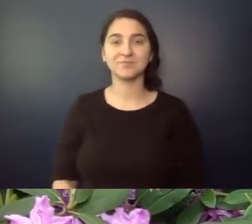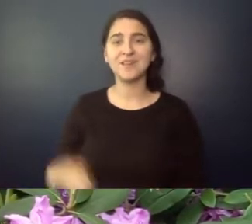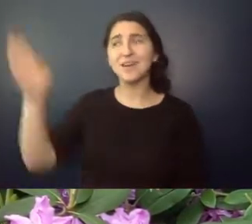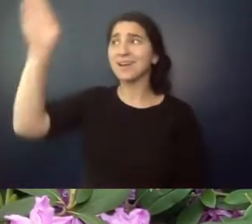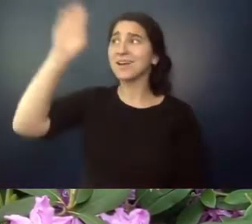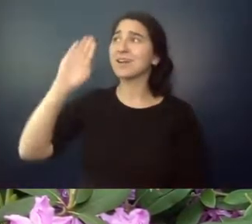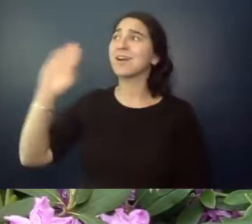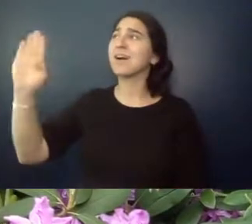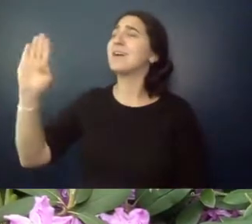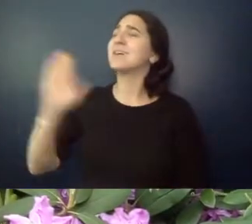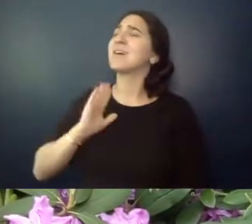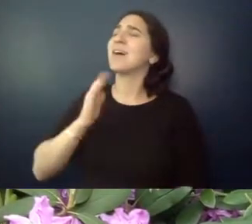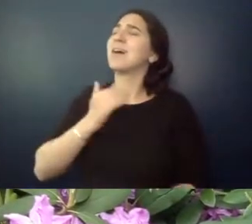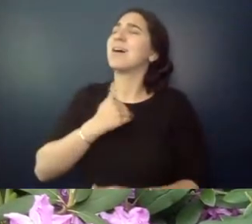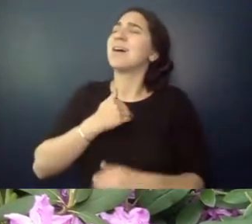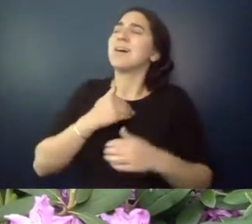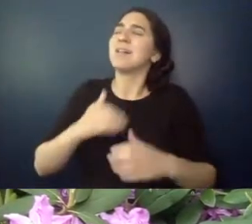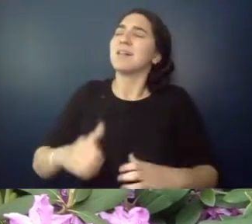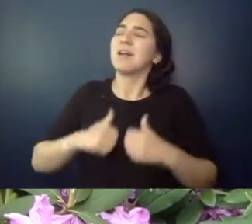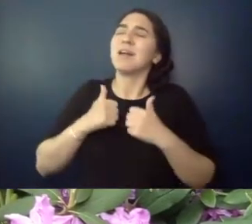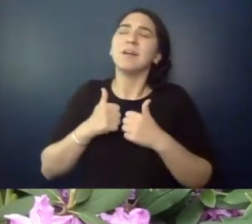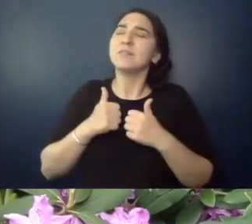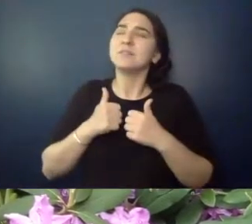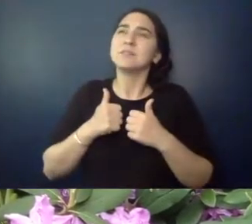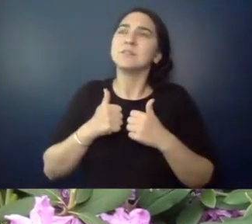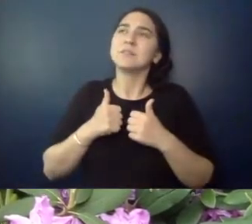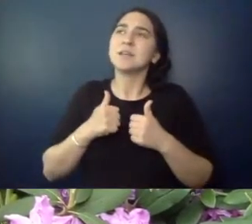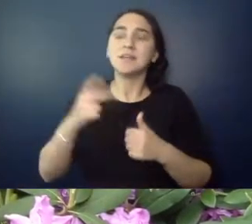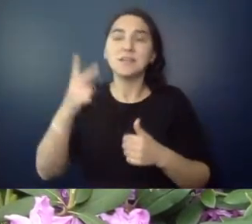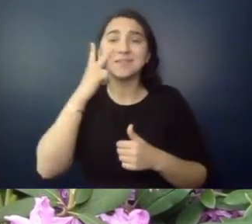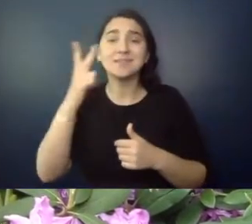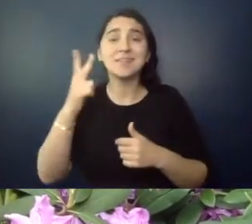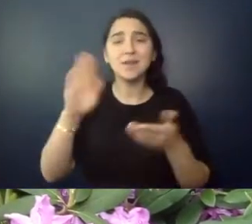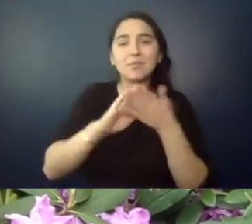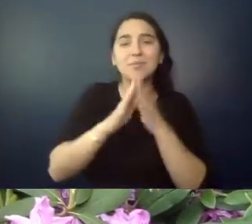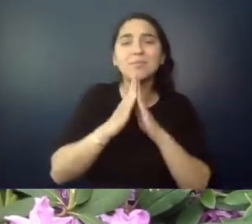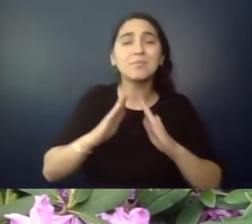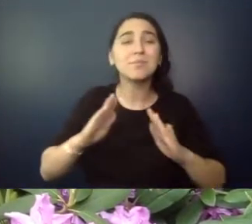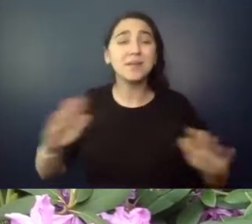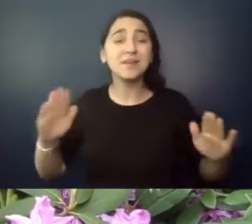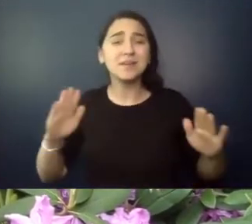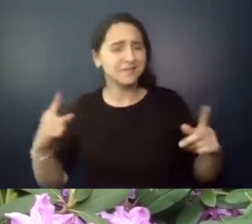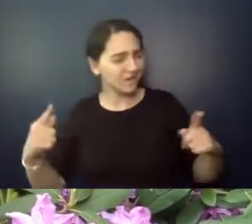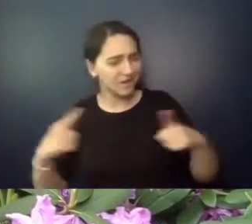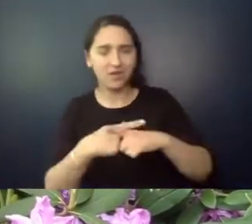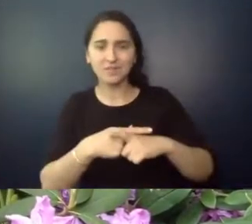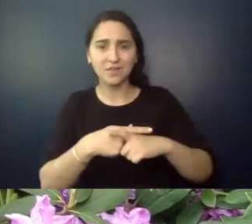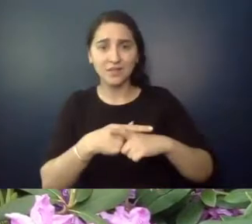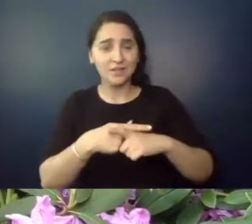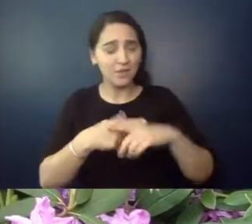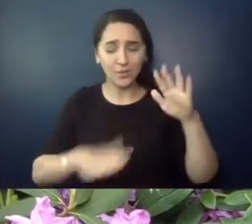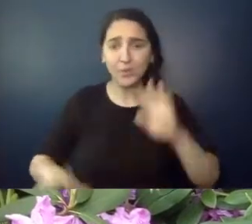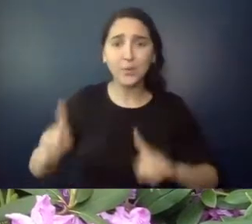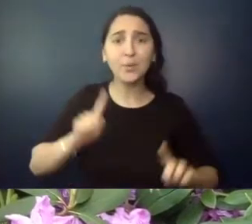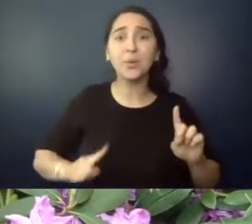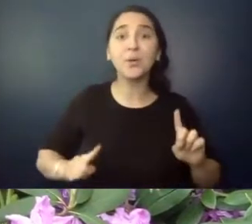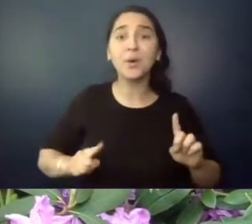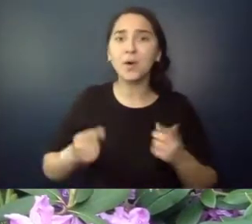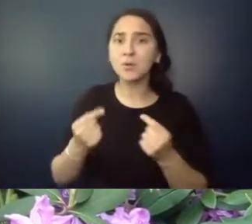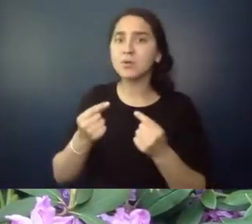Our God, in the midst of our lives, wherever we find ourselves, surrounded by serenity or cacophony, we invite